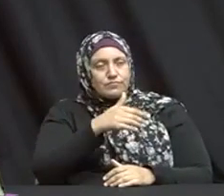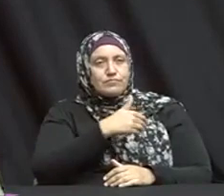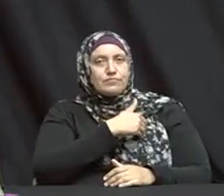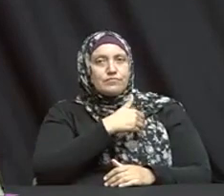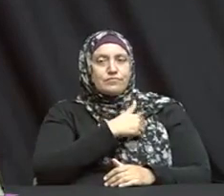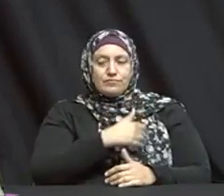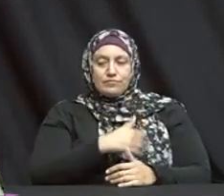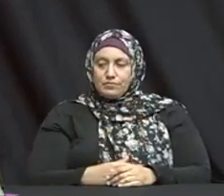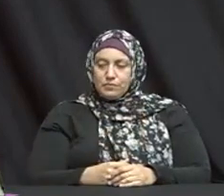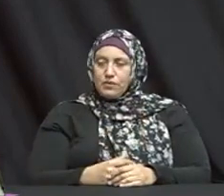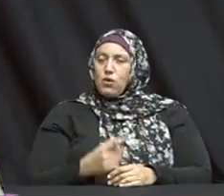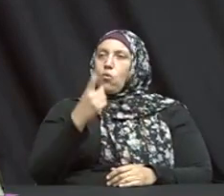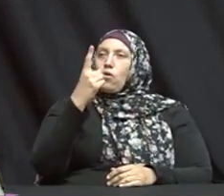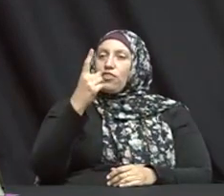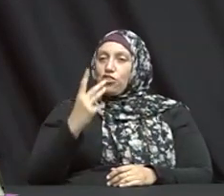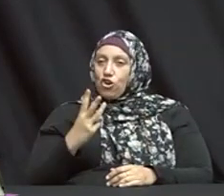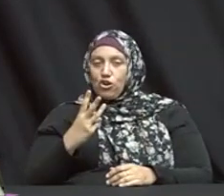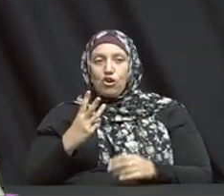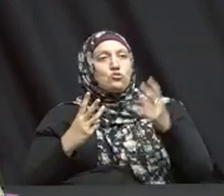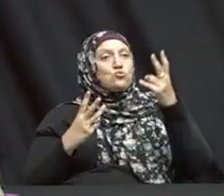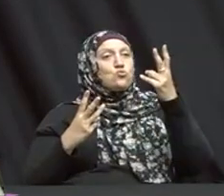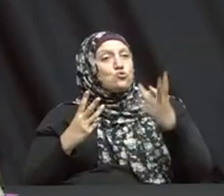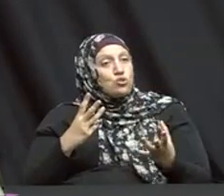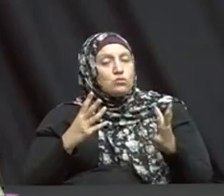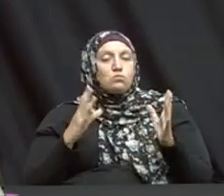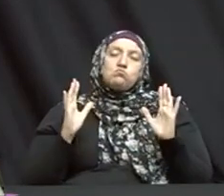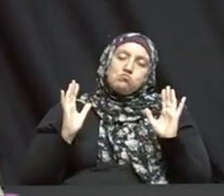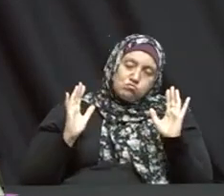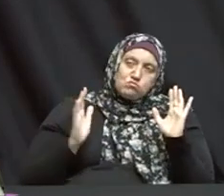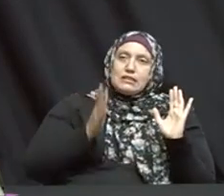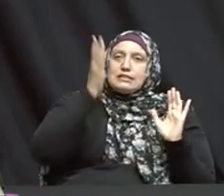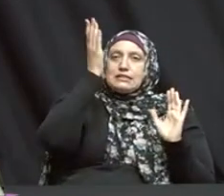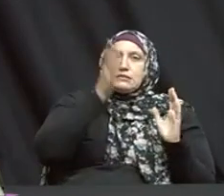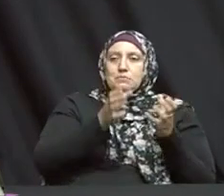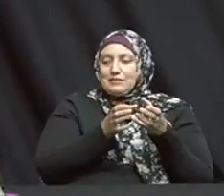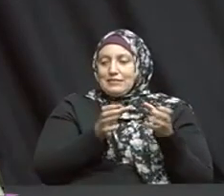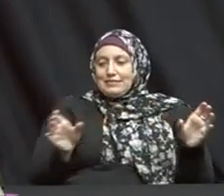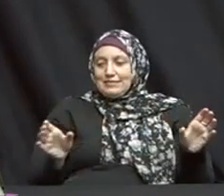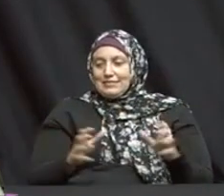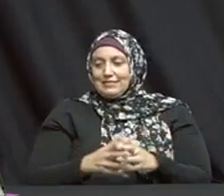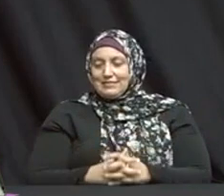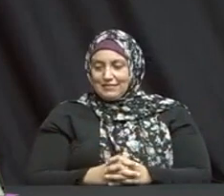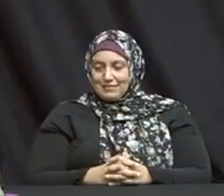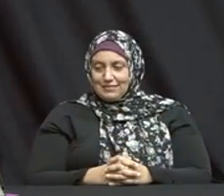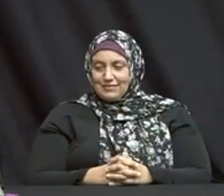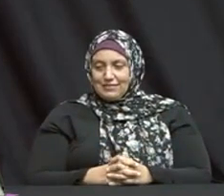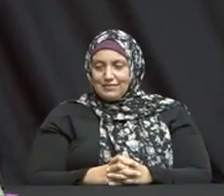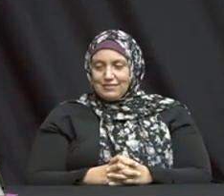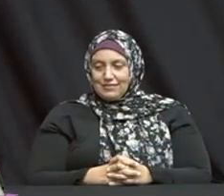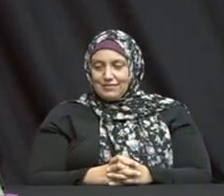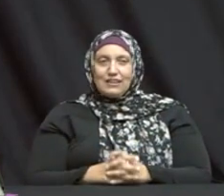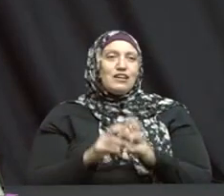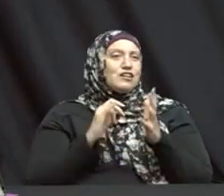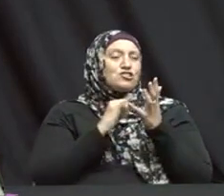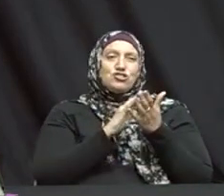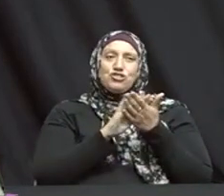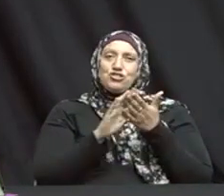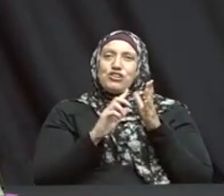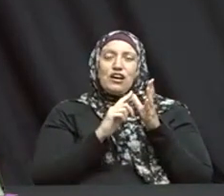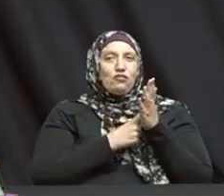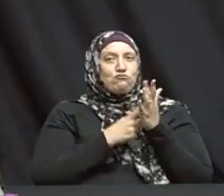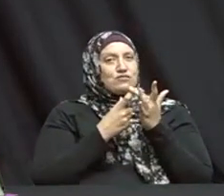of one-third versus two-third, I'm not responsible for it. This is the Sharia law. This is based on